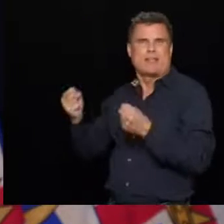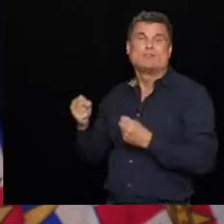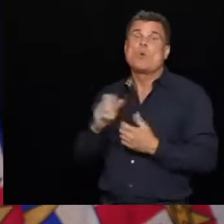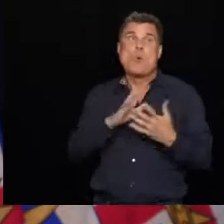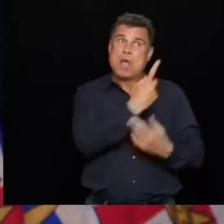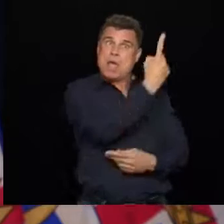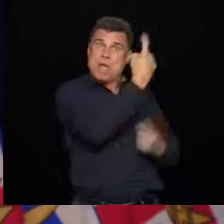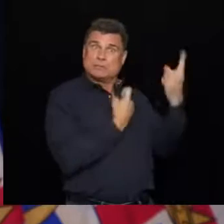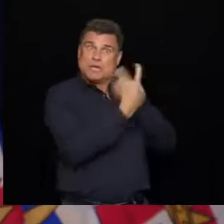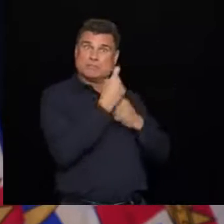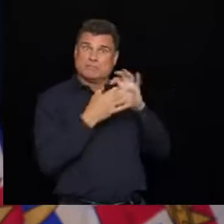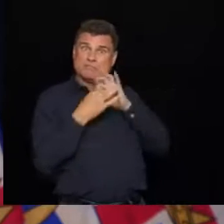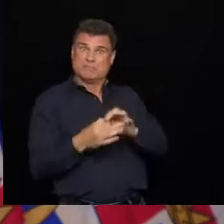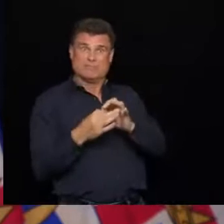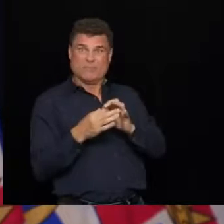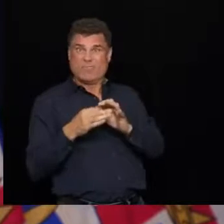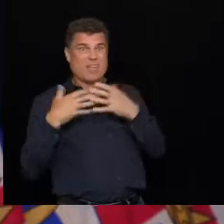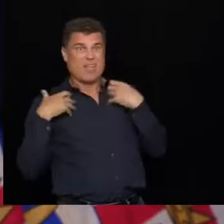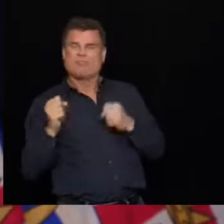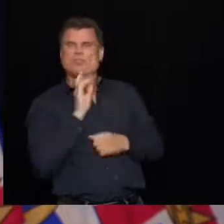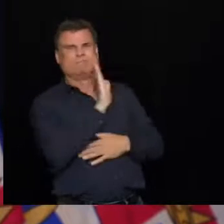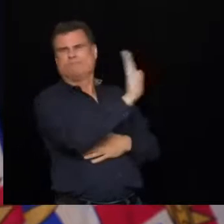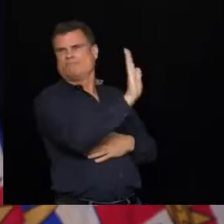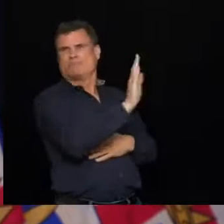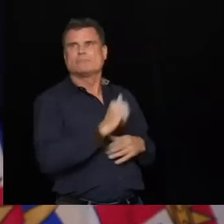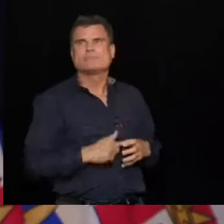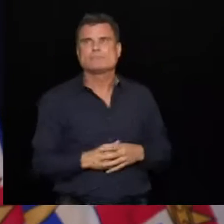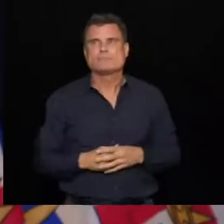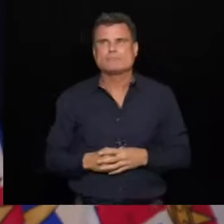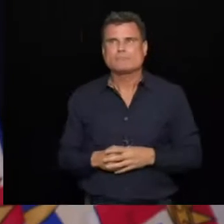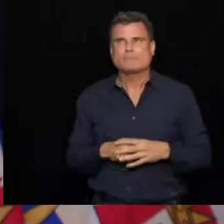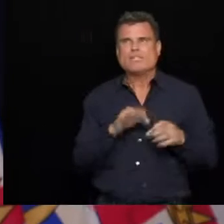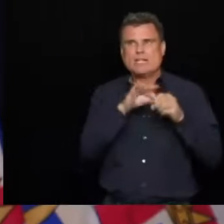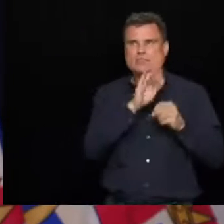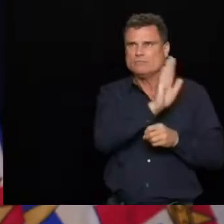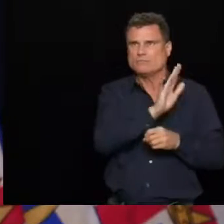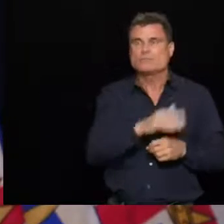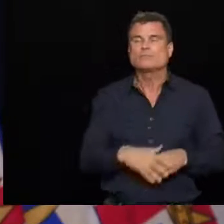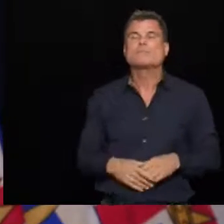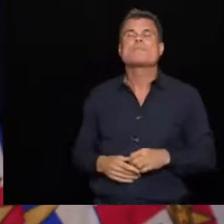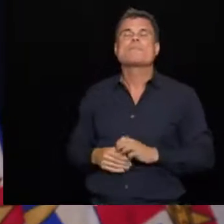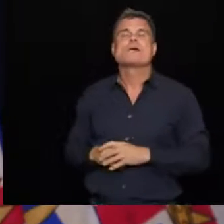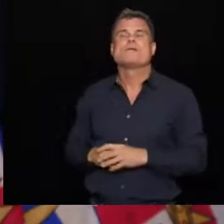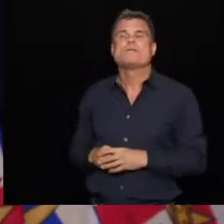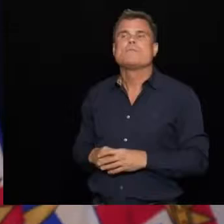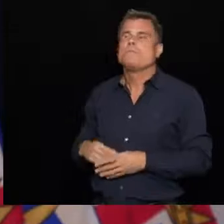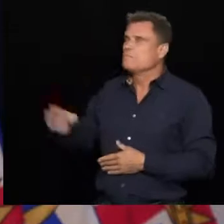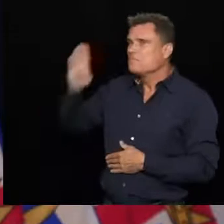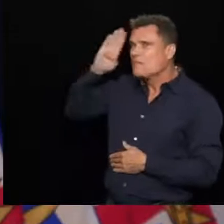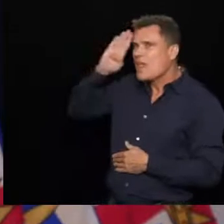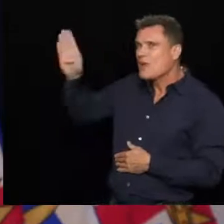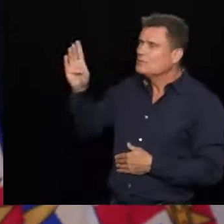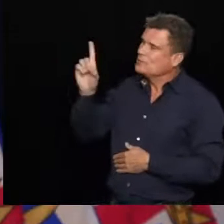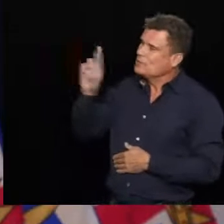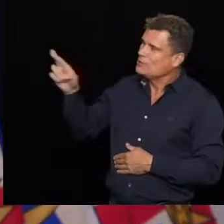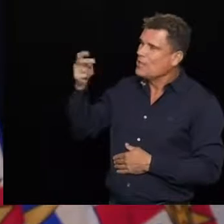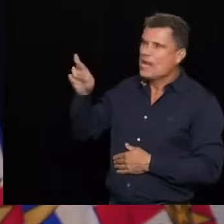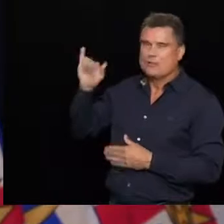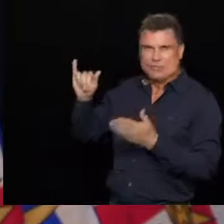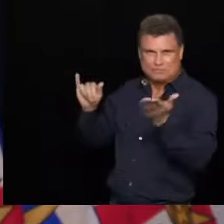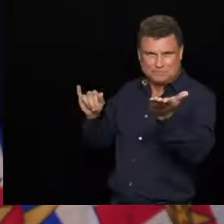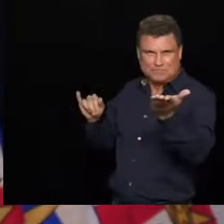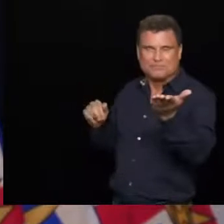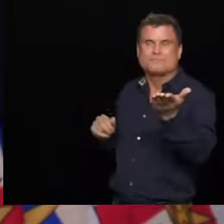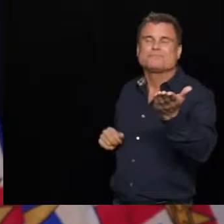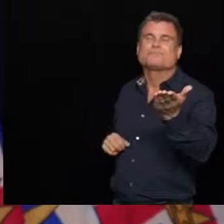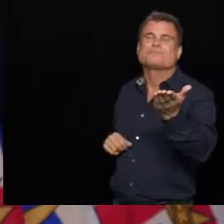Patterson, CTV. Oh, hi, Dr. Henry. There's been a new checklist made for parents to do before sending